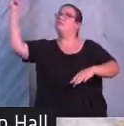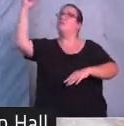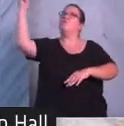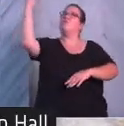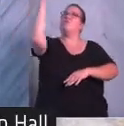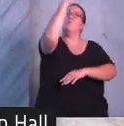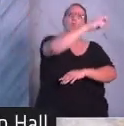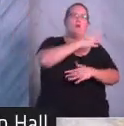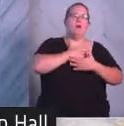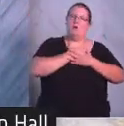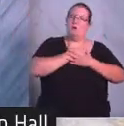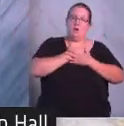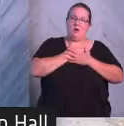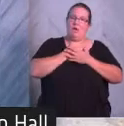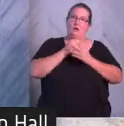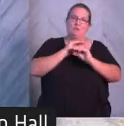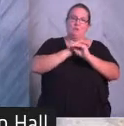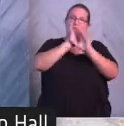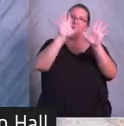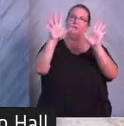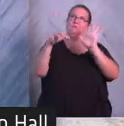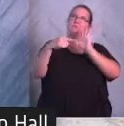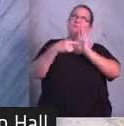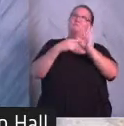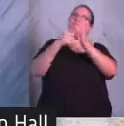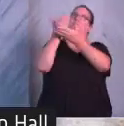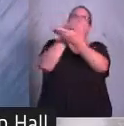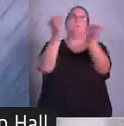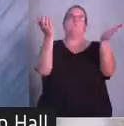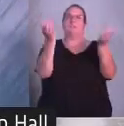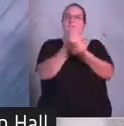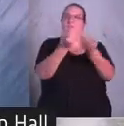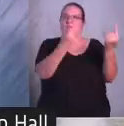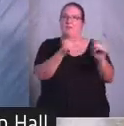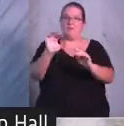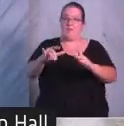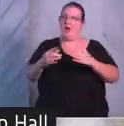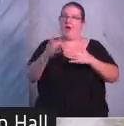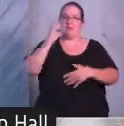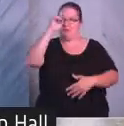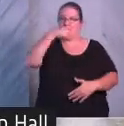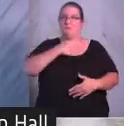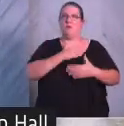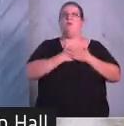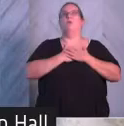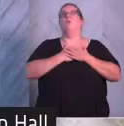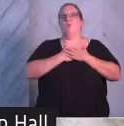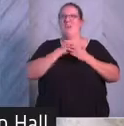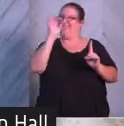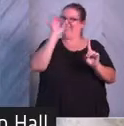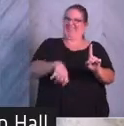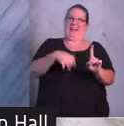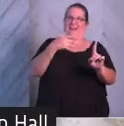that was a beautiful sign for things. And that experience to me is what it's all about.